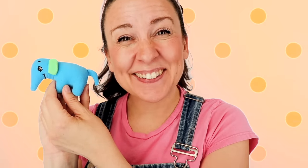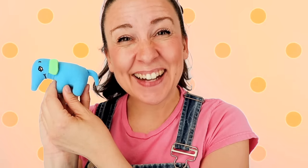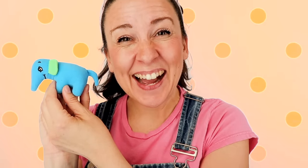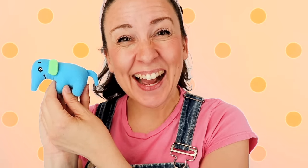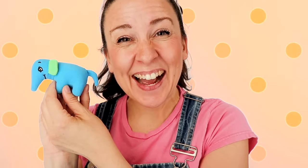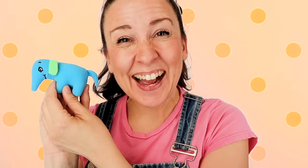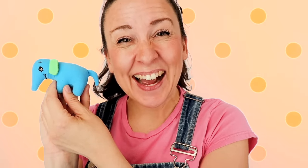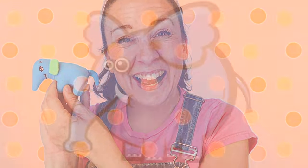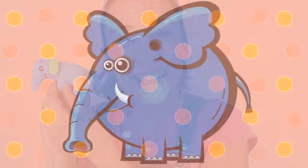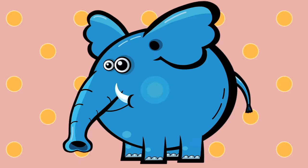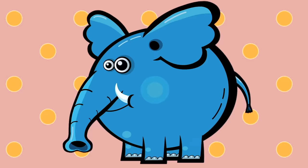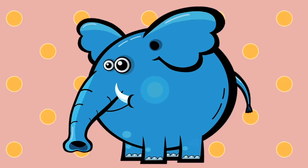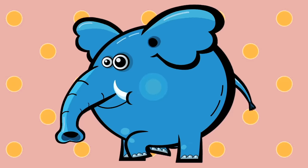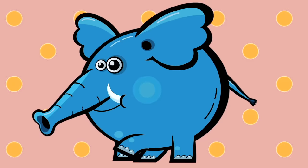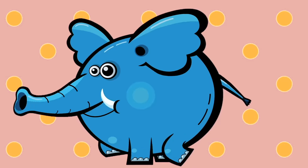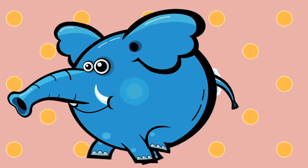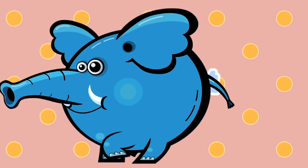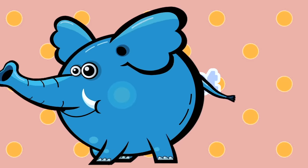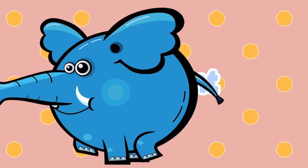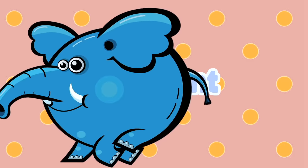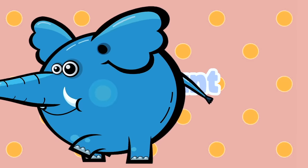Wow.